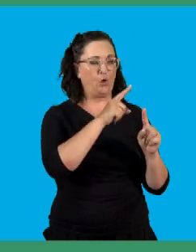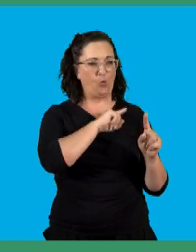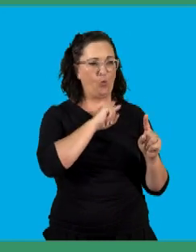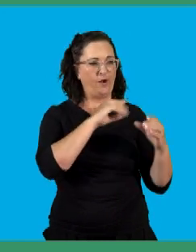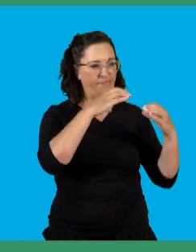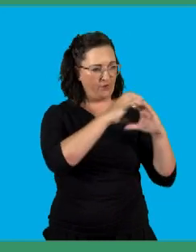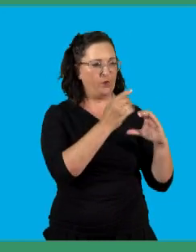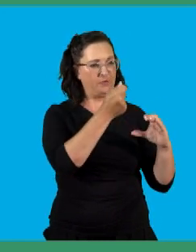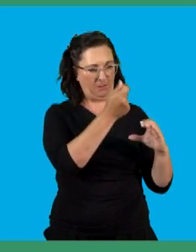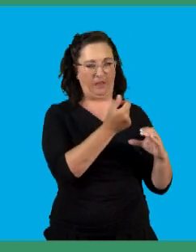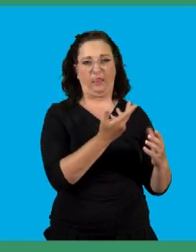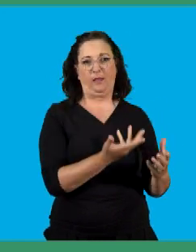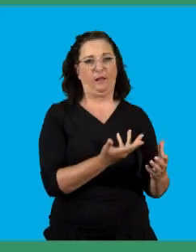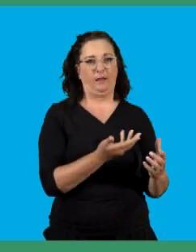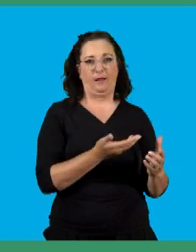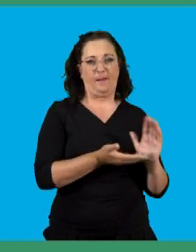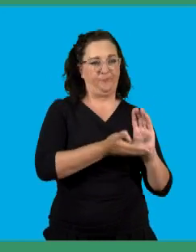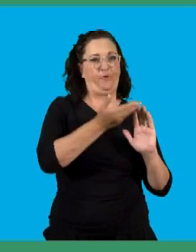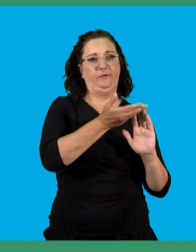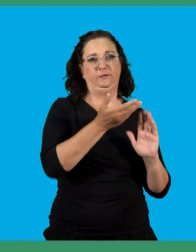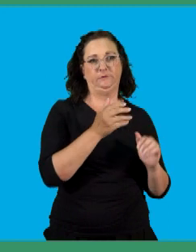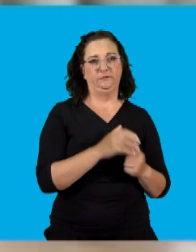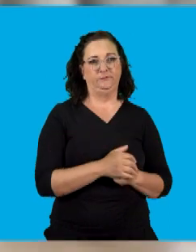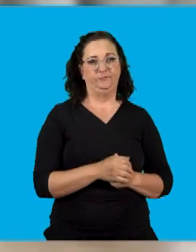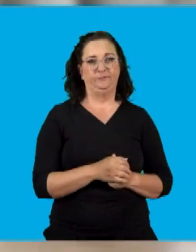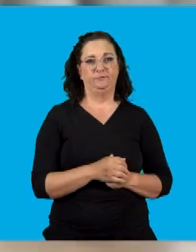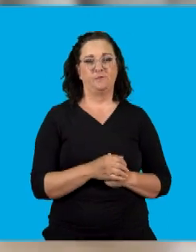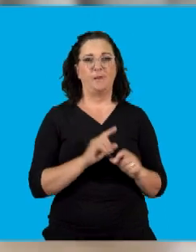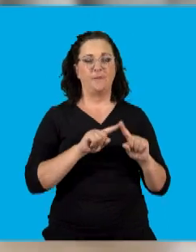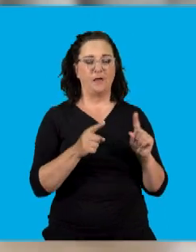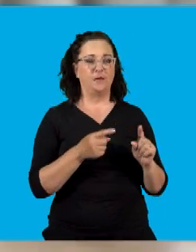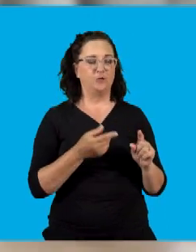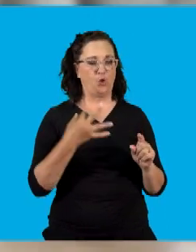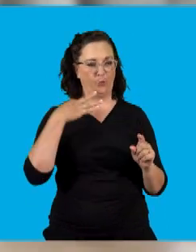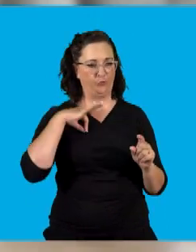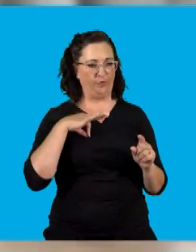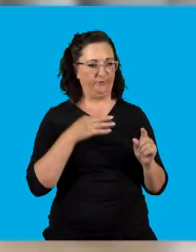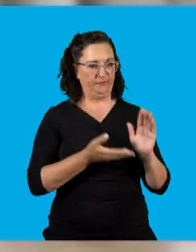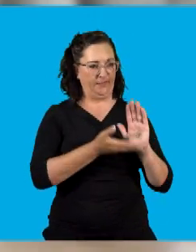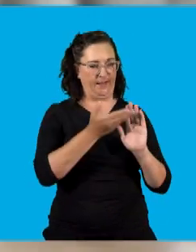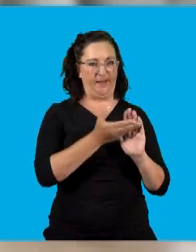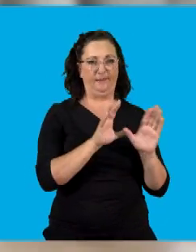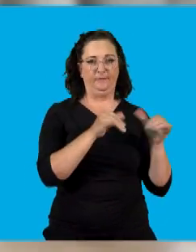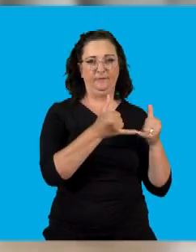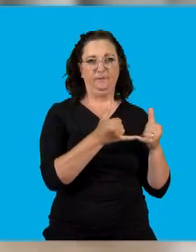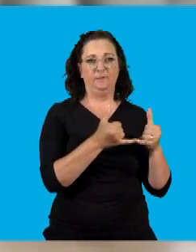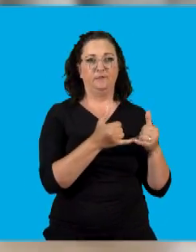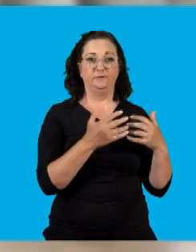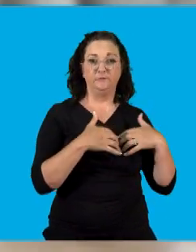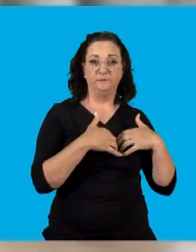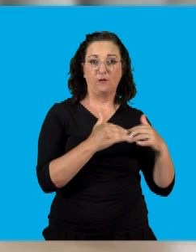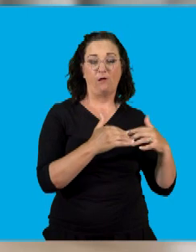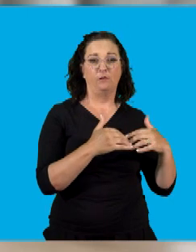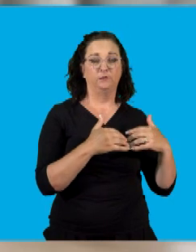making a profit. So with profit companies, when these companies are incorporated or are